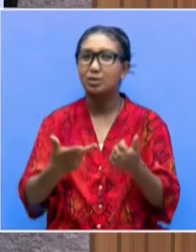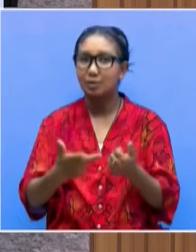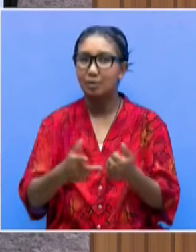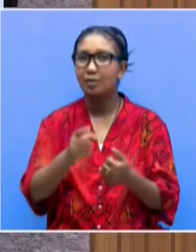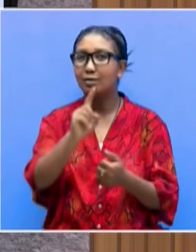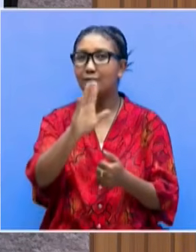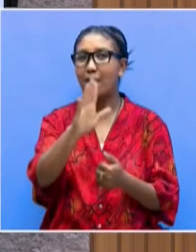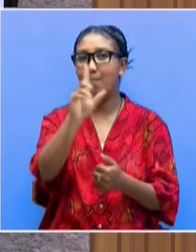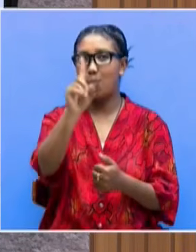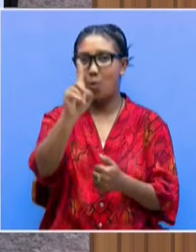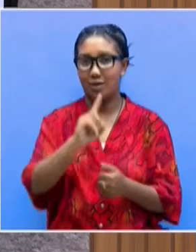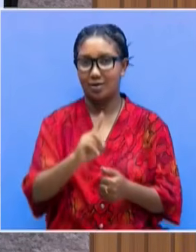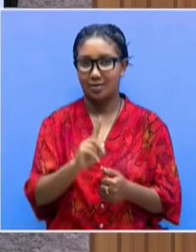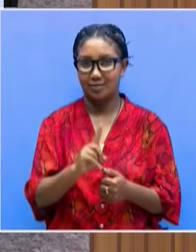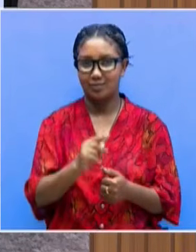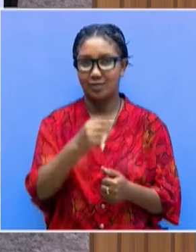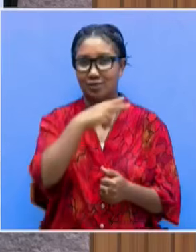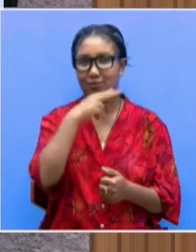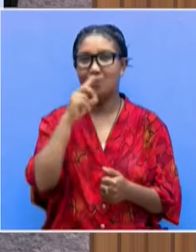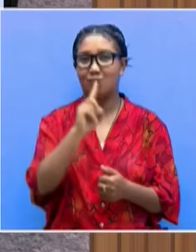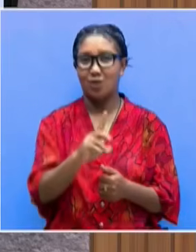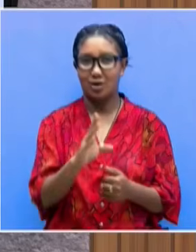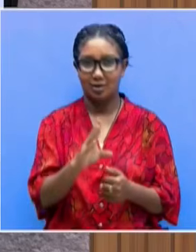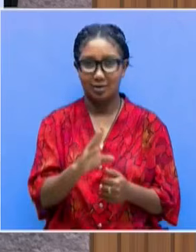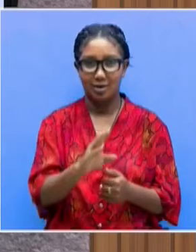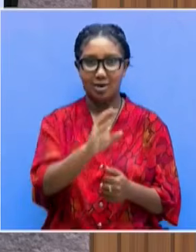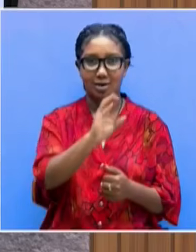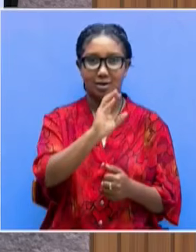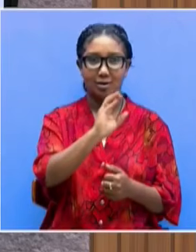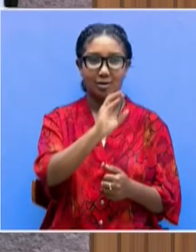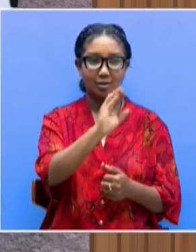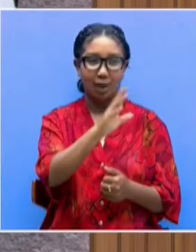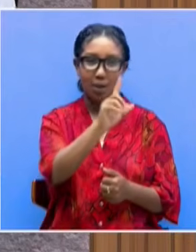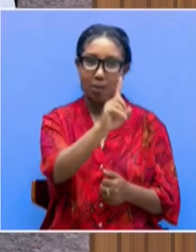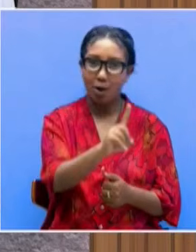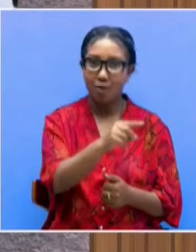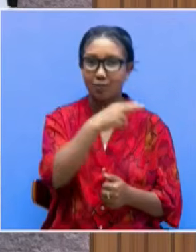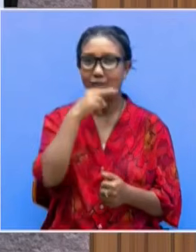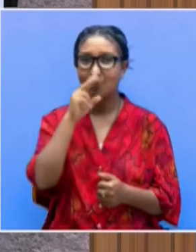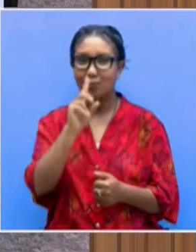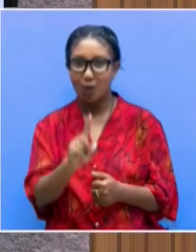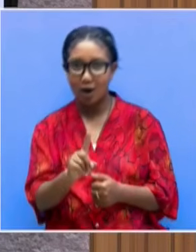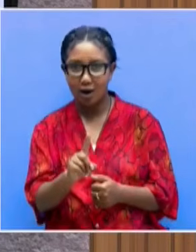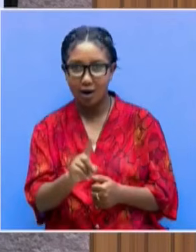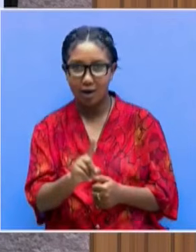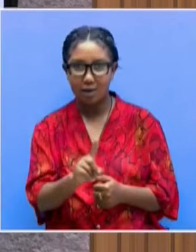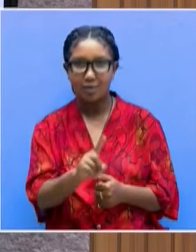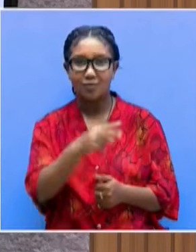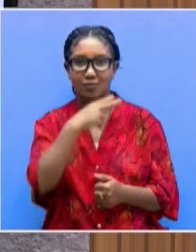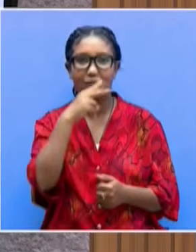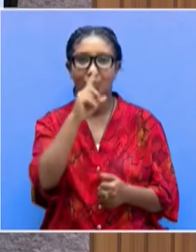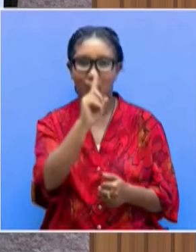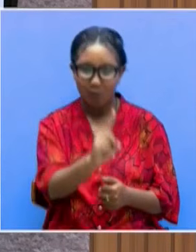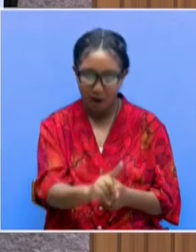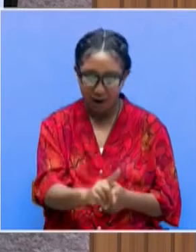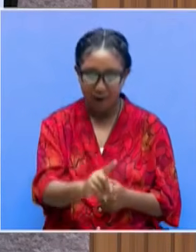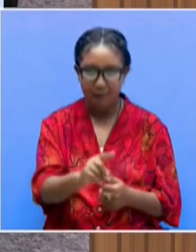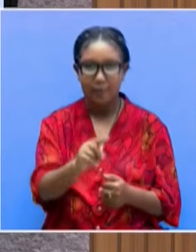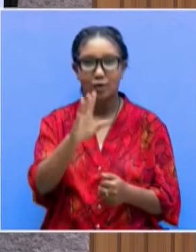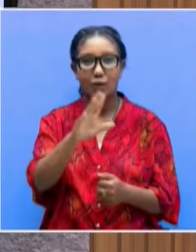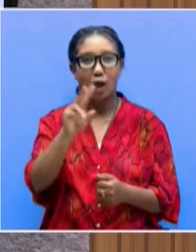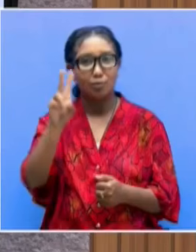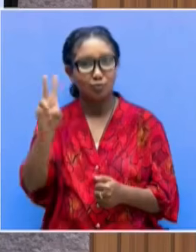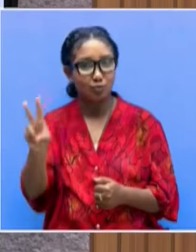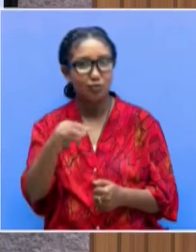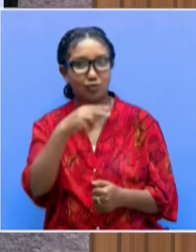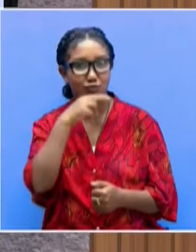1 with verb 1. Oh, this makes it very simple, right? Type 1 with verb 1.